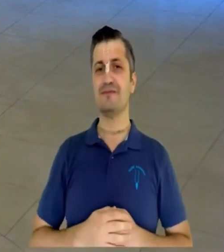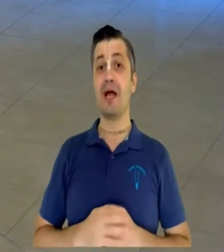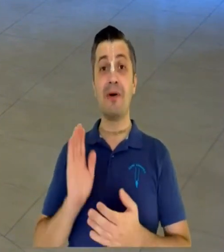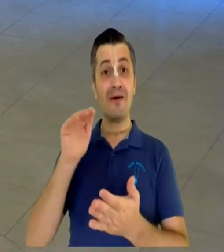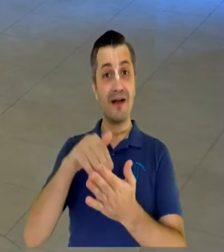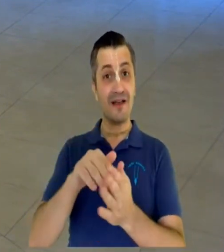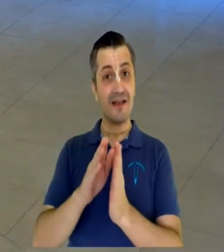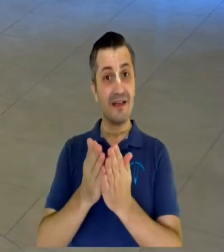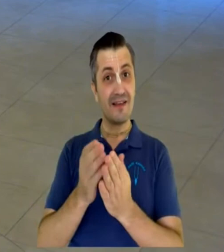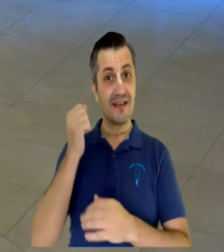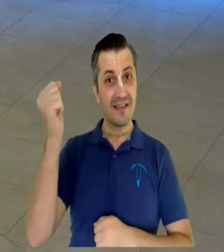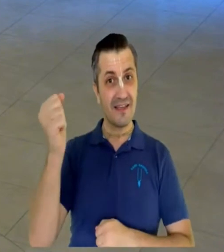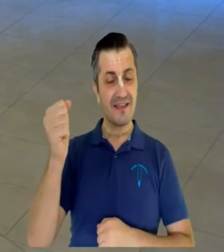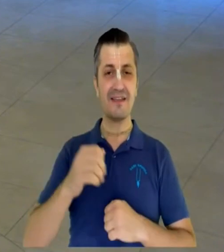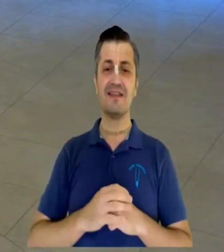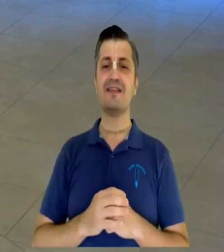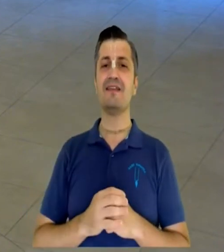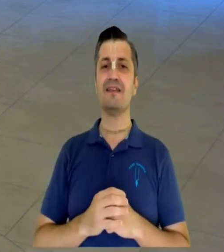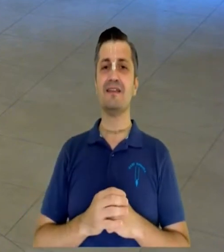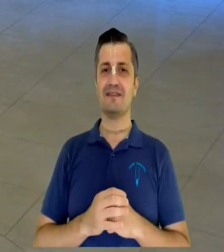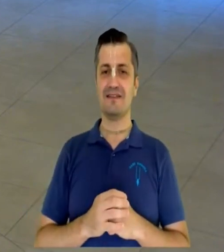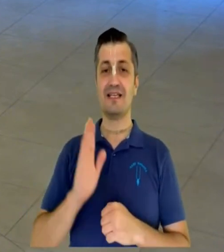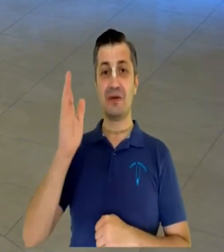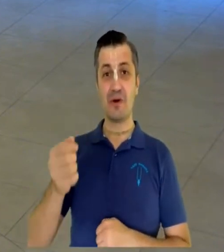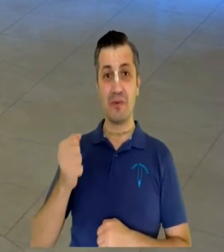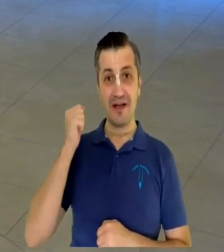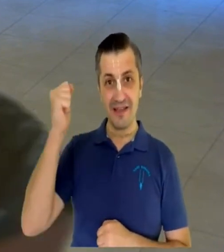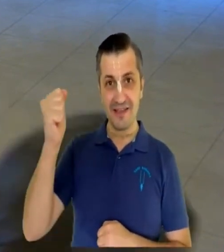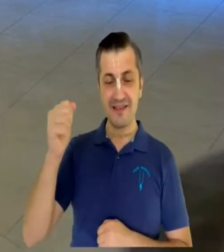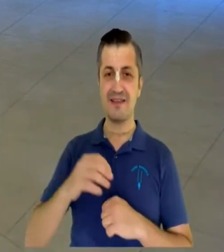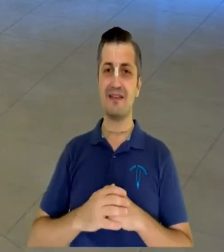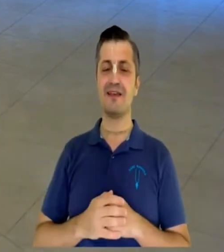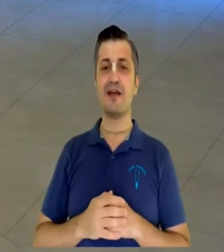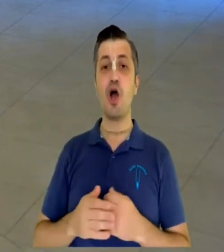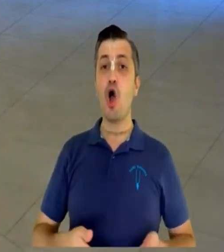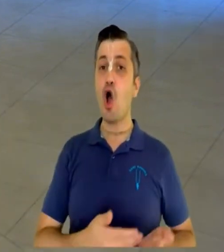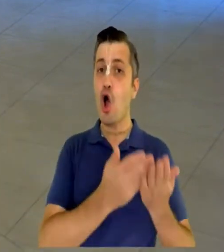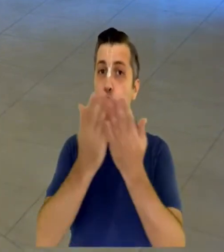All glories to assembled devotees. Hare Krishna. Thank you, Mati.